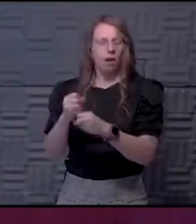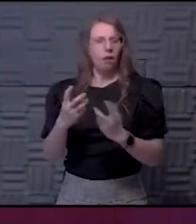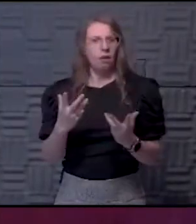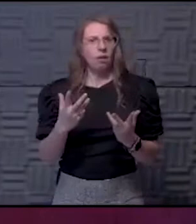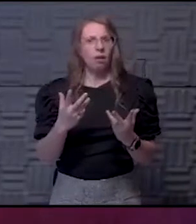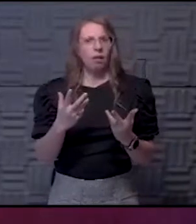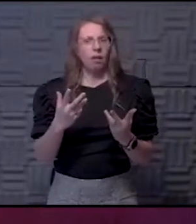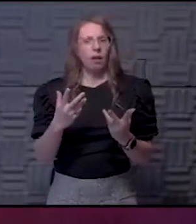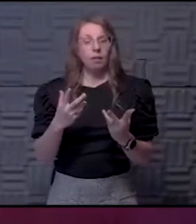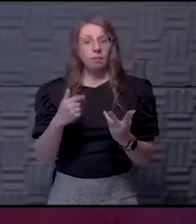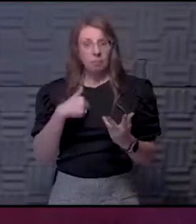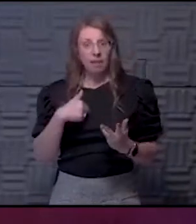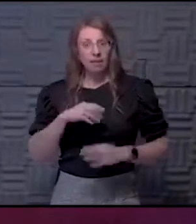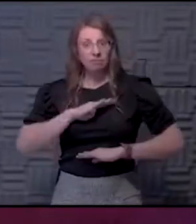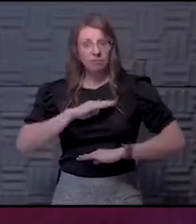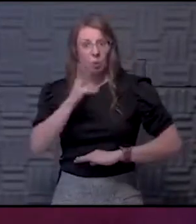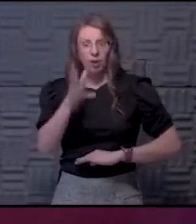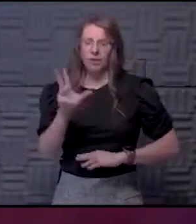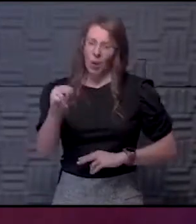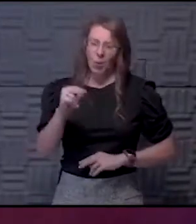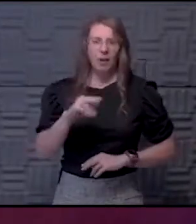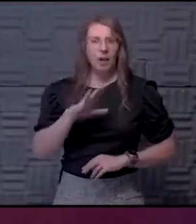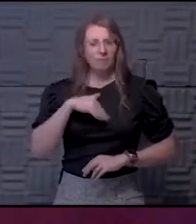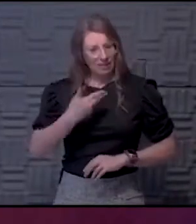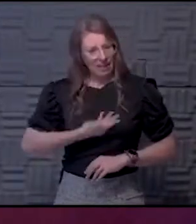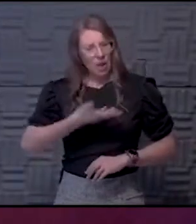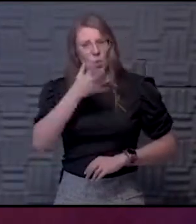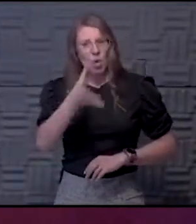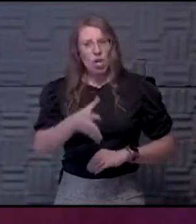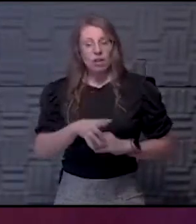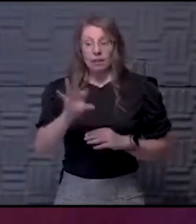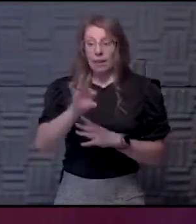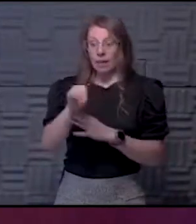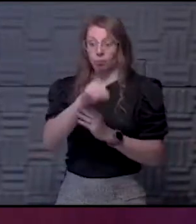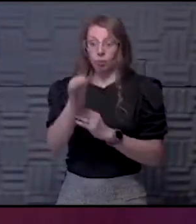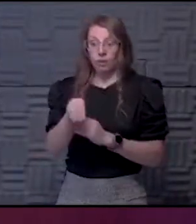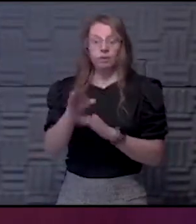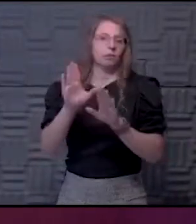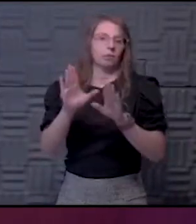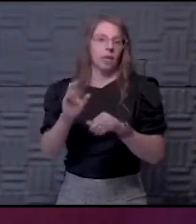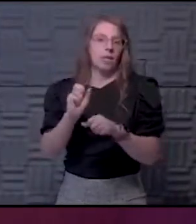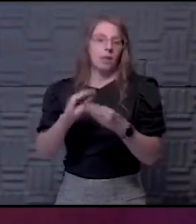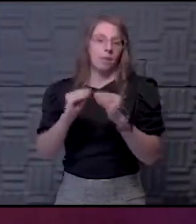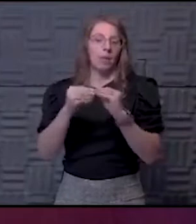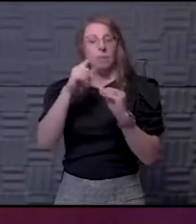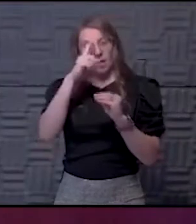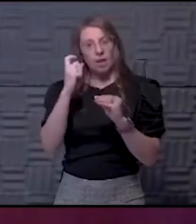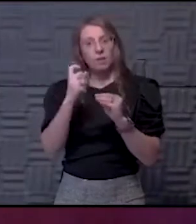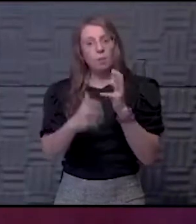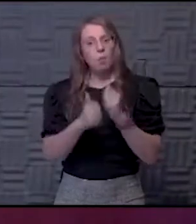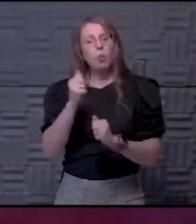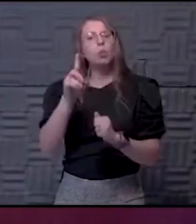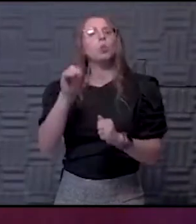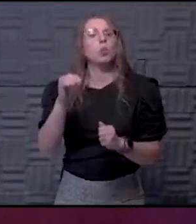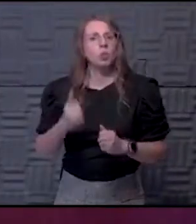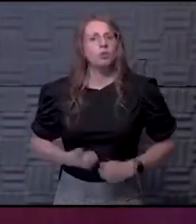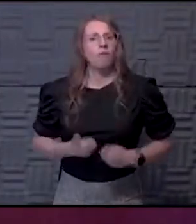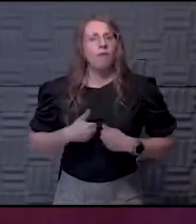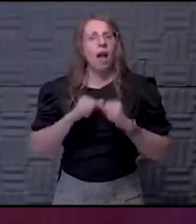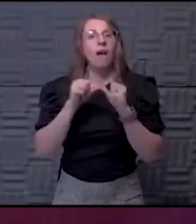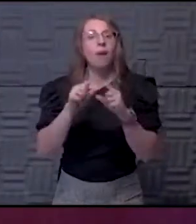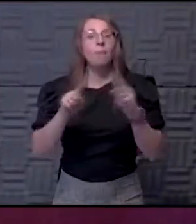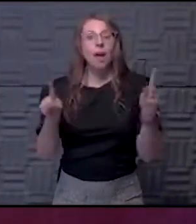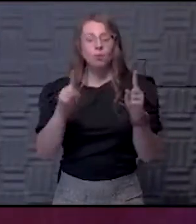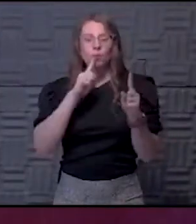happy camper. I can nearly guarantee it. And so, yes, 99% is a great number because most do survive. But in the